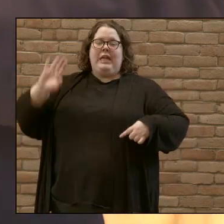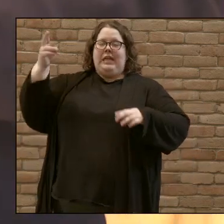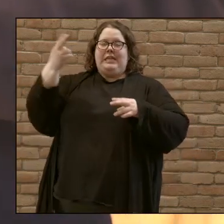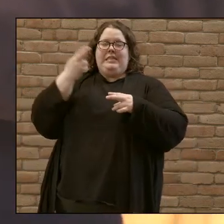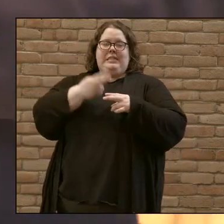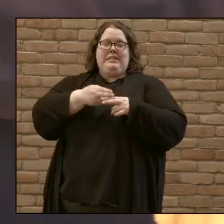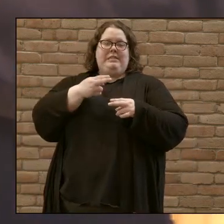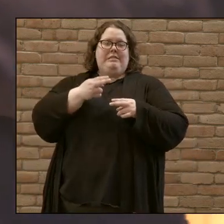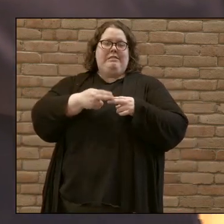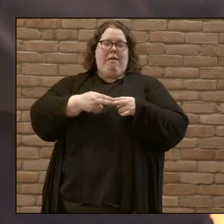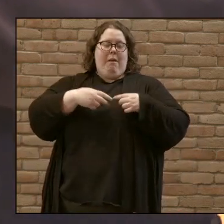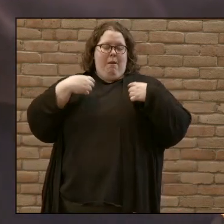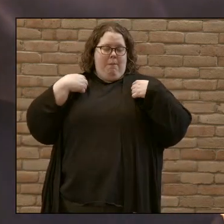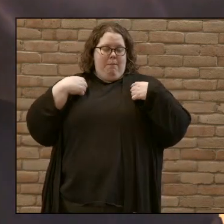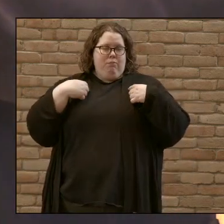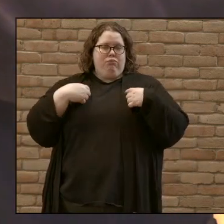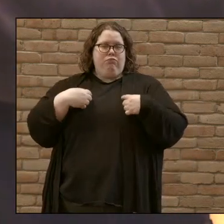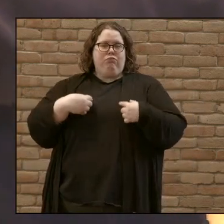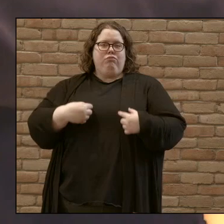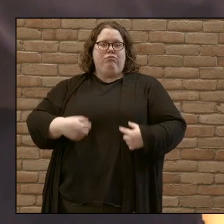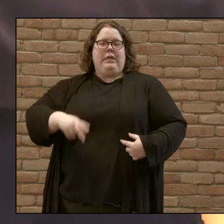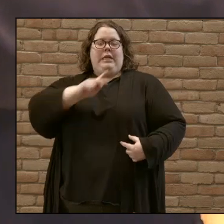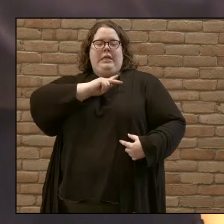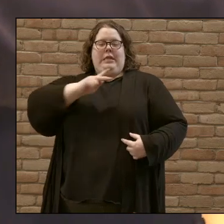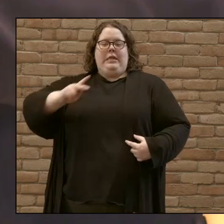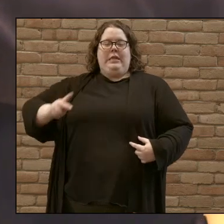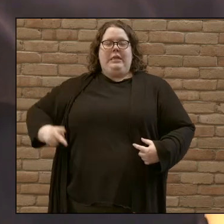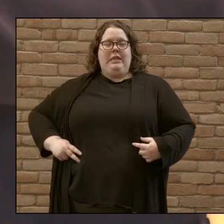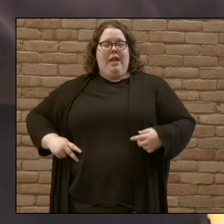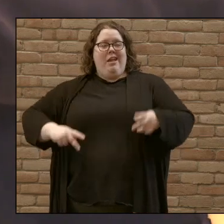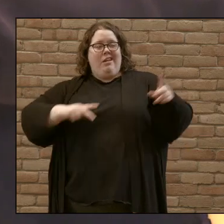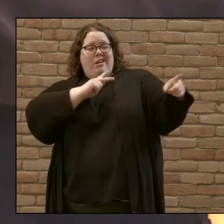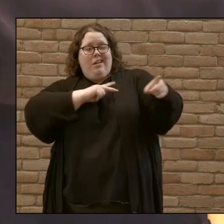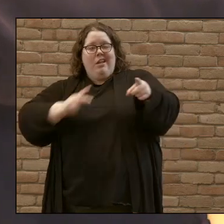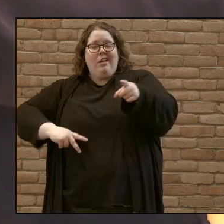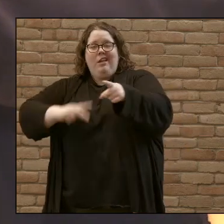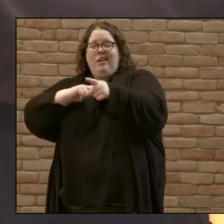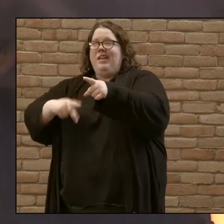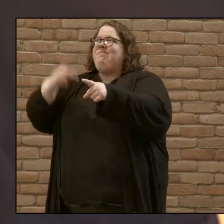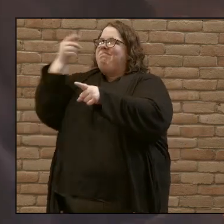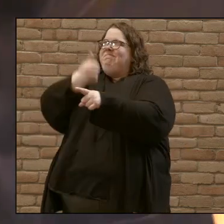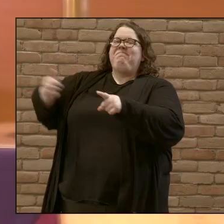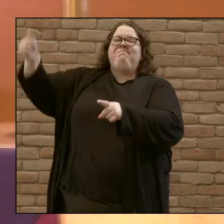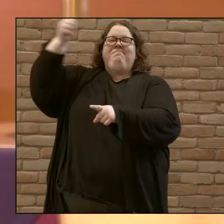name written, King of Kings and Lord of Lords.